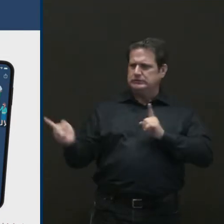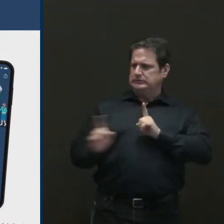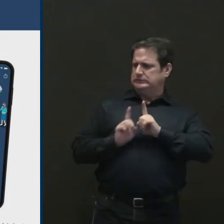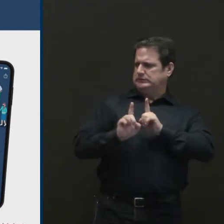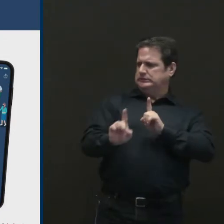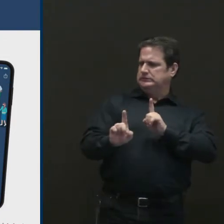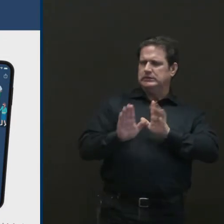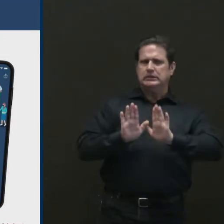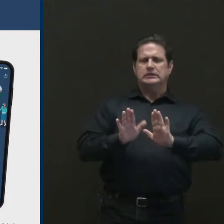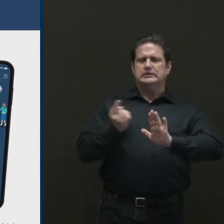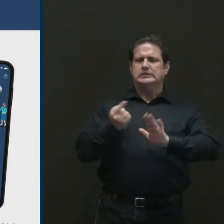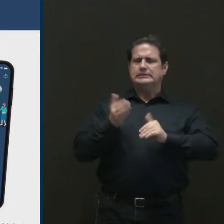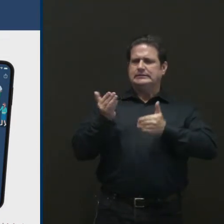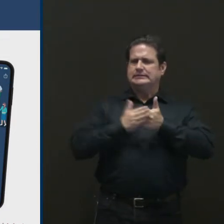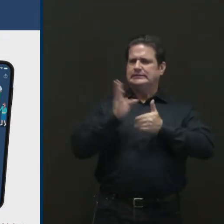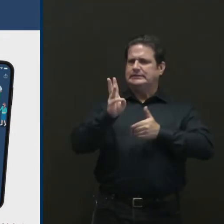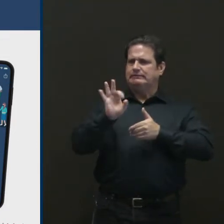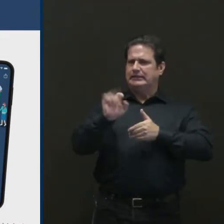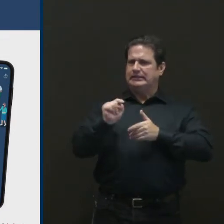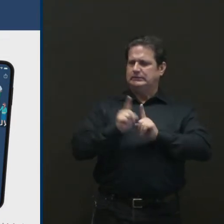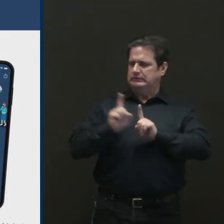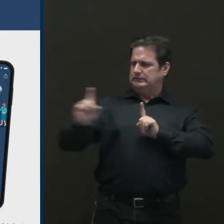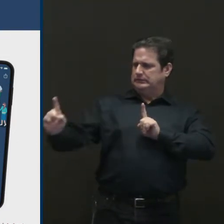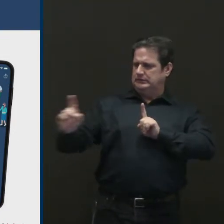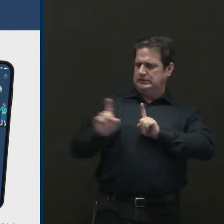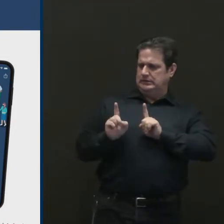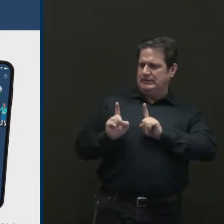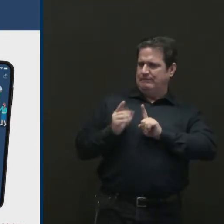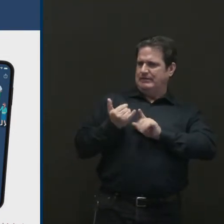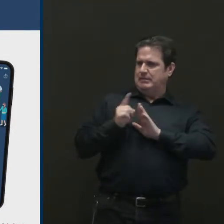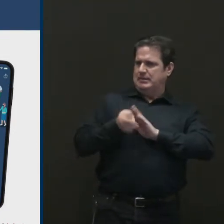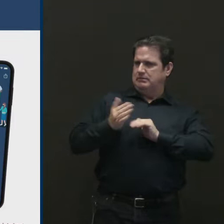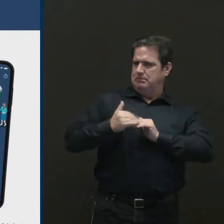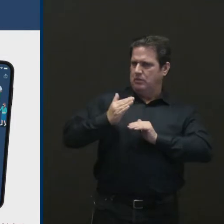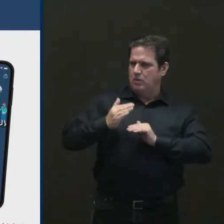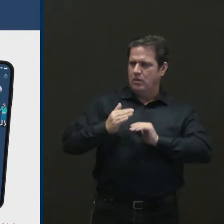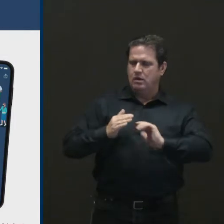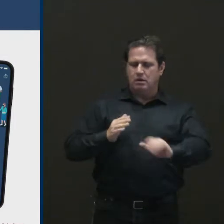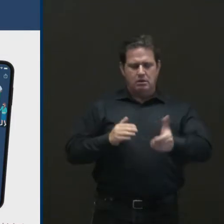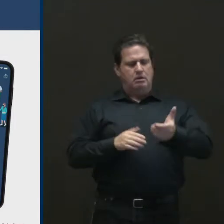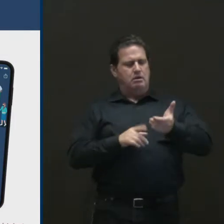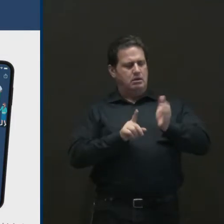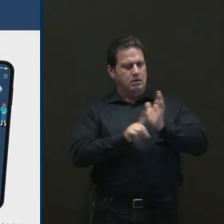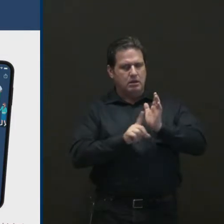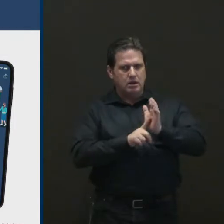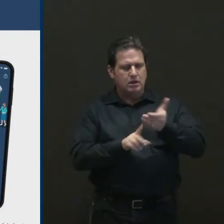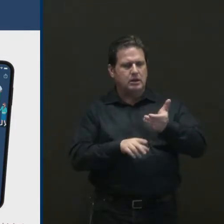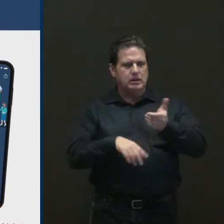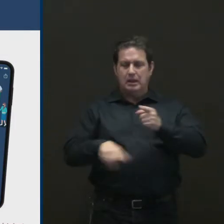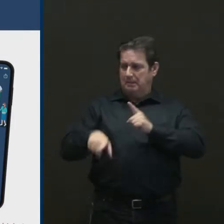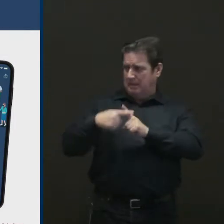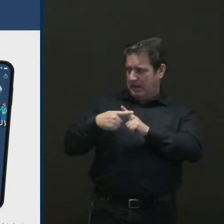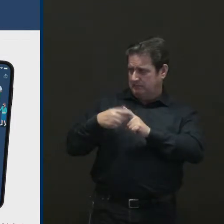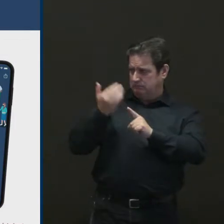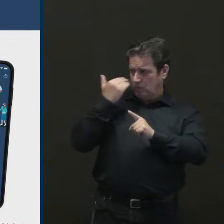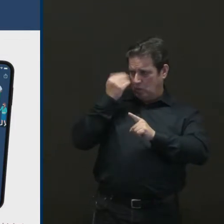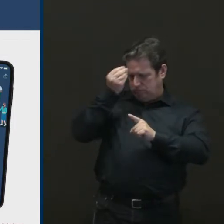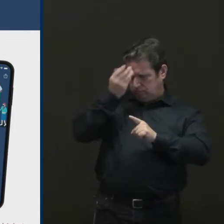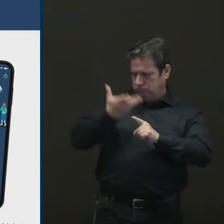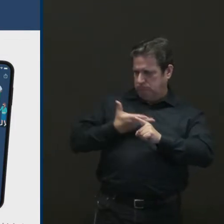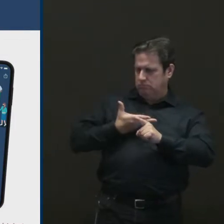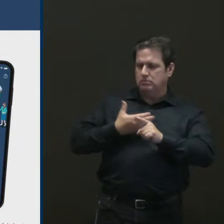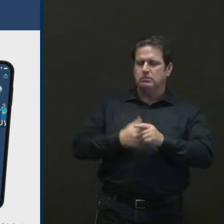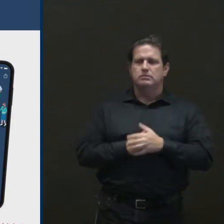we define as less than 6 feet, for 15 minutes or more with an individual who has tested positive for